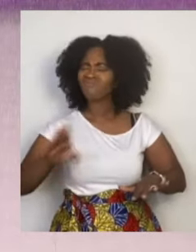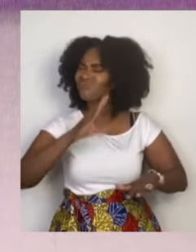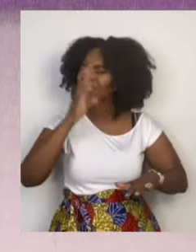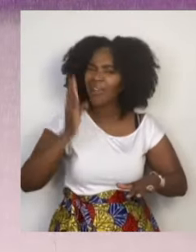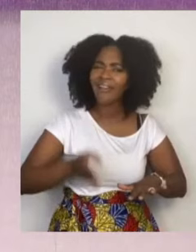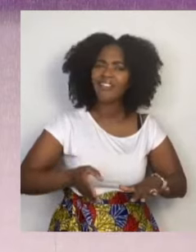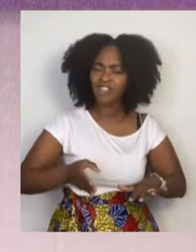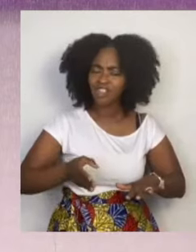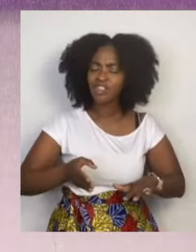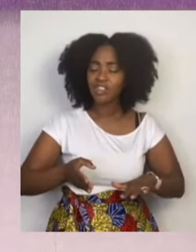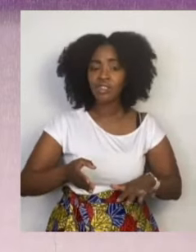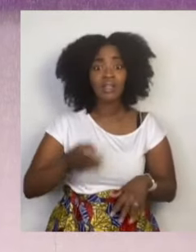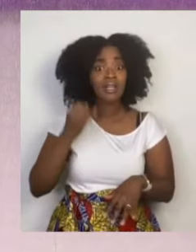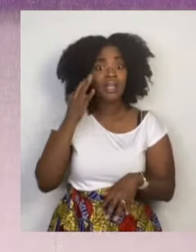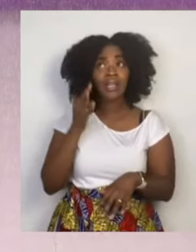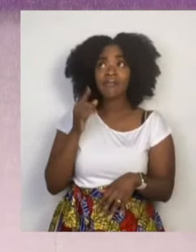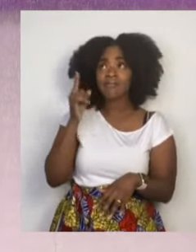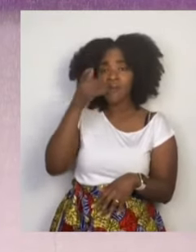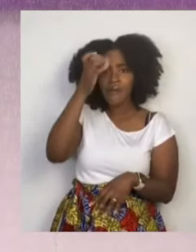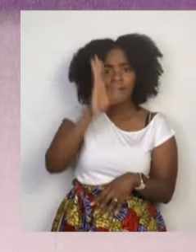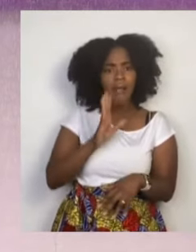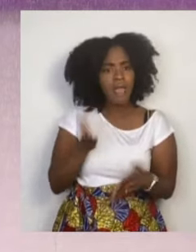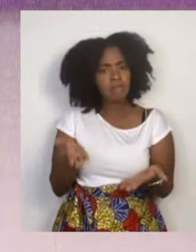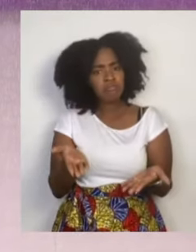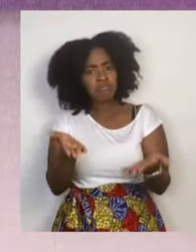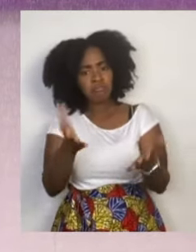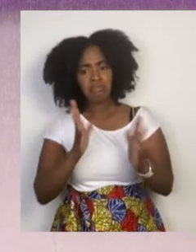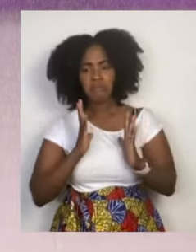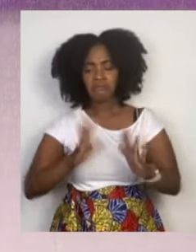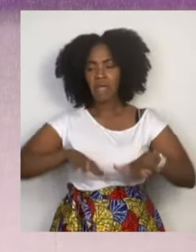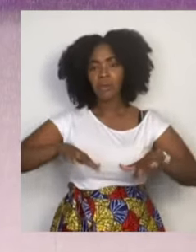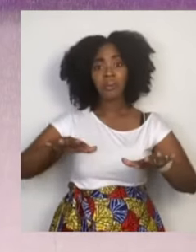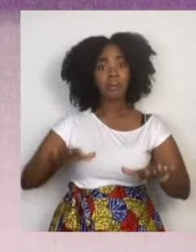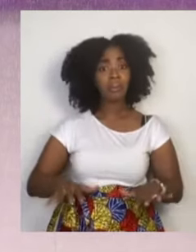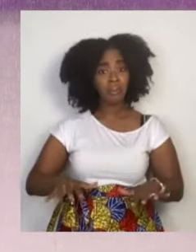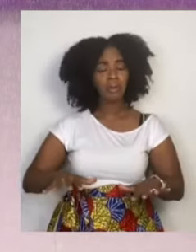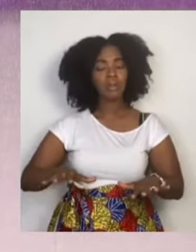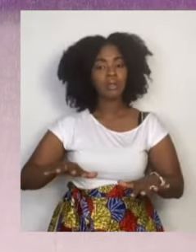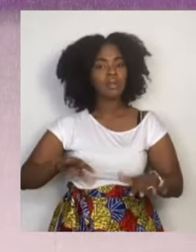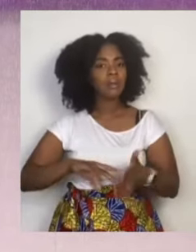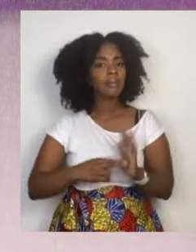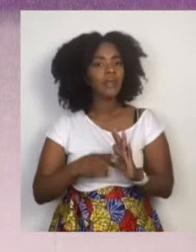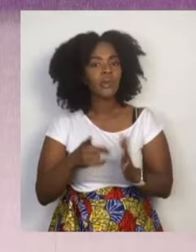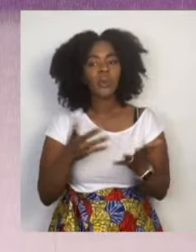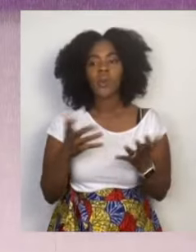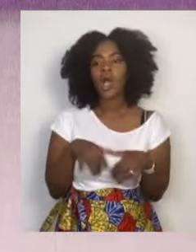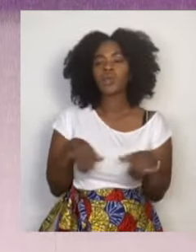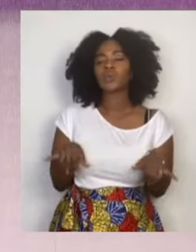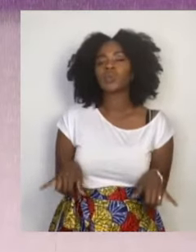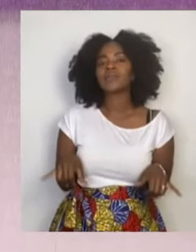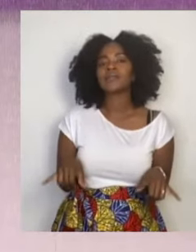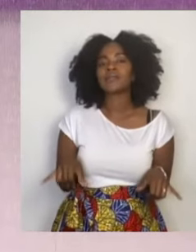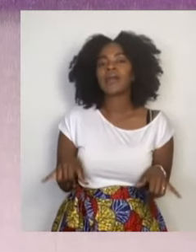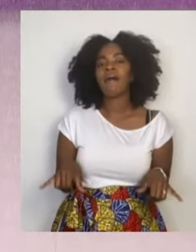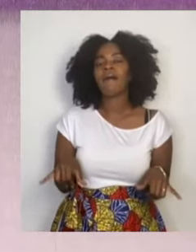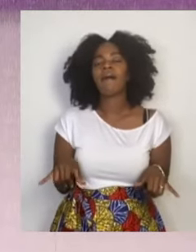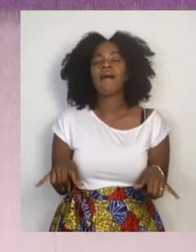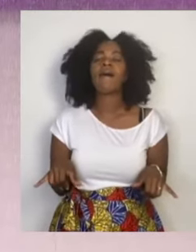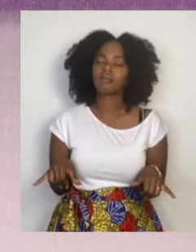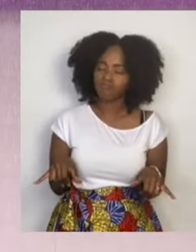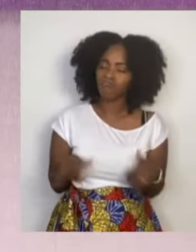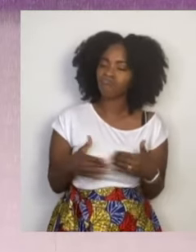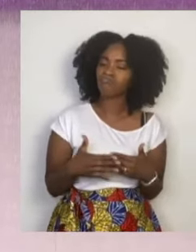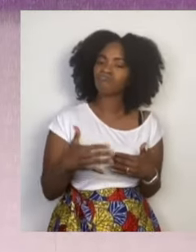allow you to become too comfortable, you will want to stay in what you were intended to pass